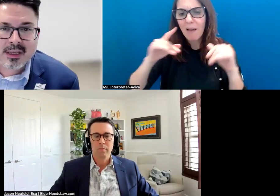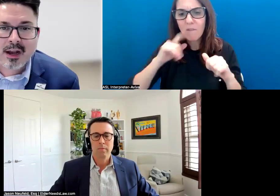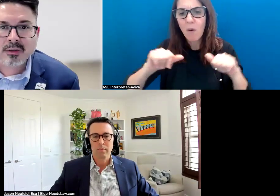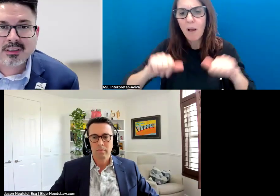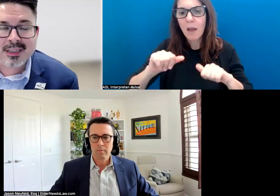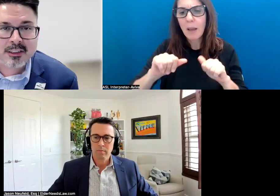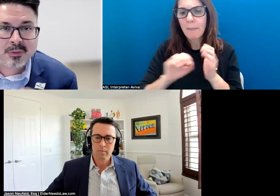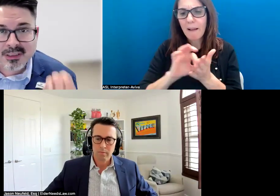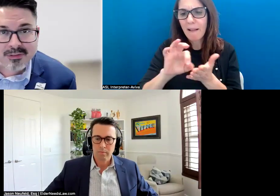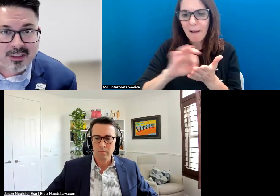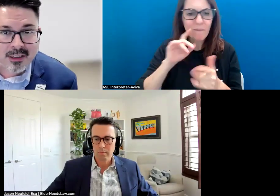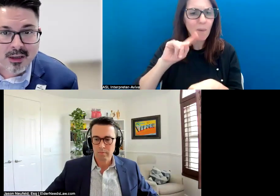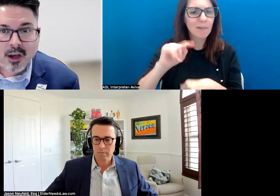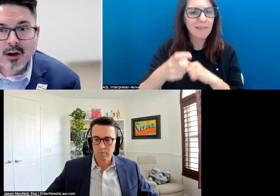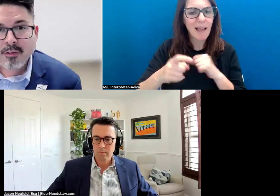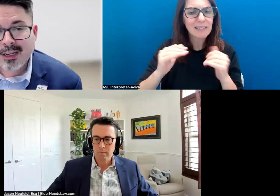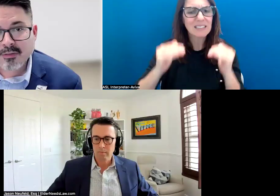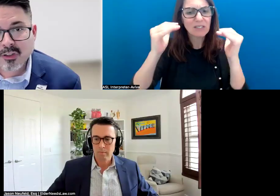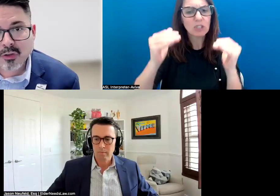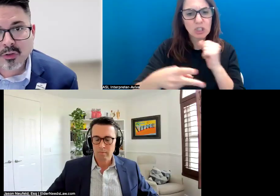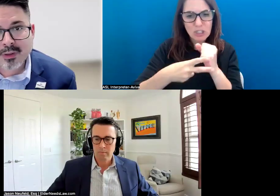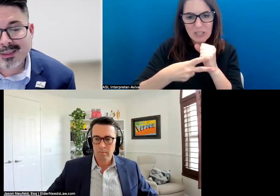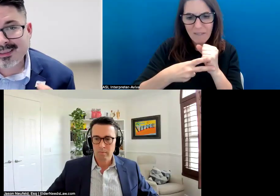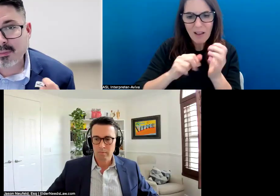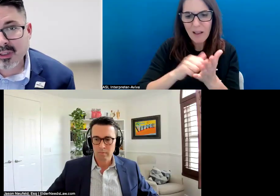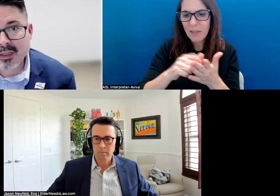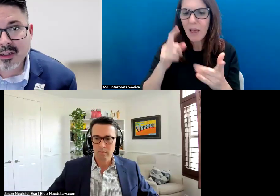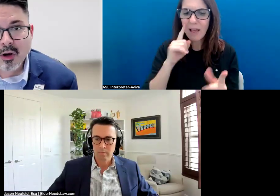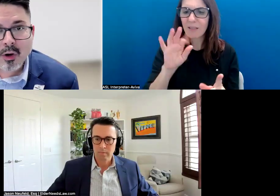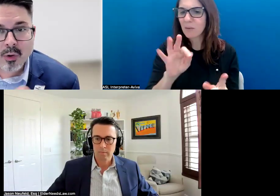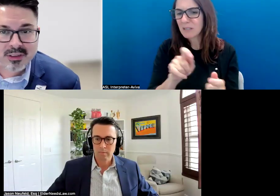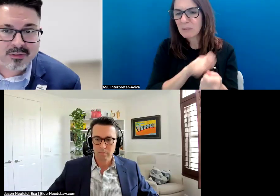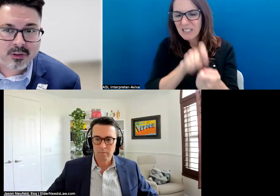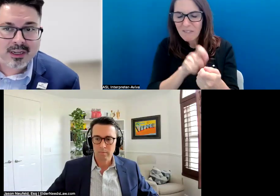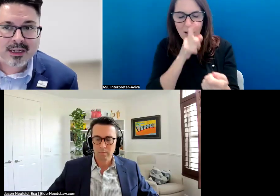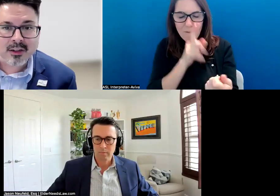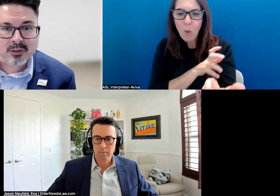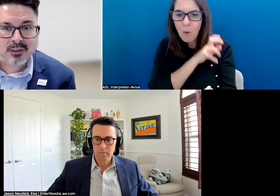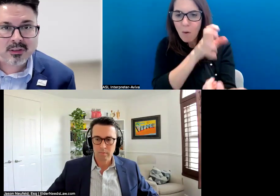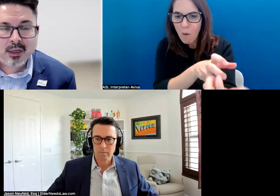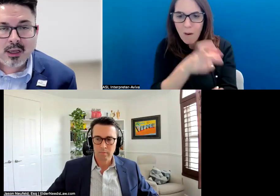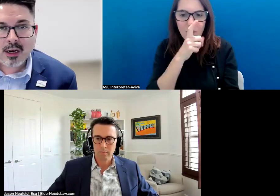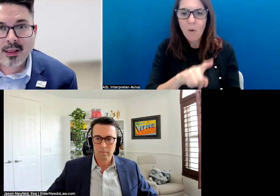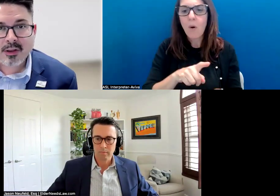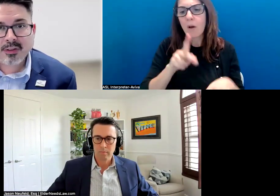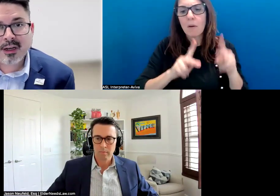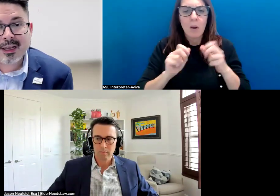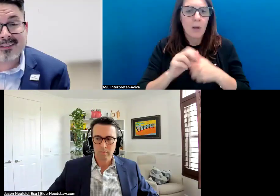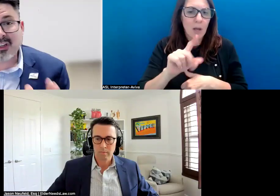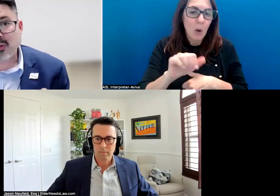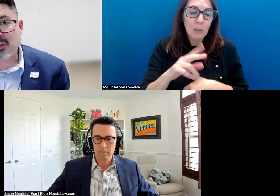savings accounts designed specifically for individuals with a disability or severe diagnosis. It